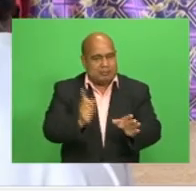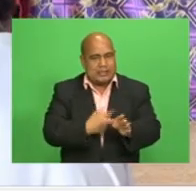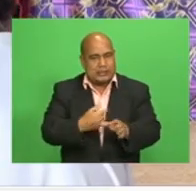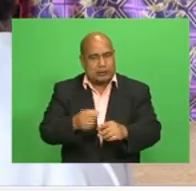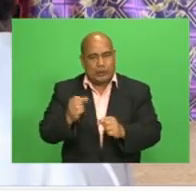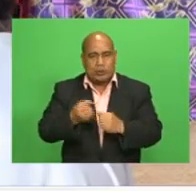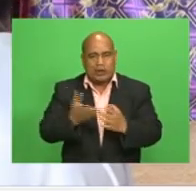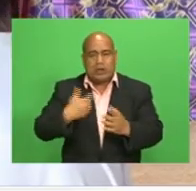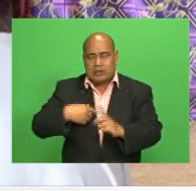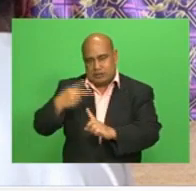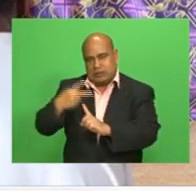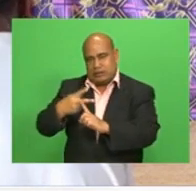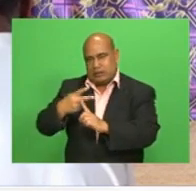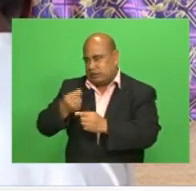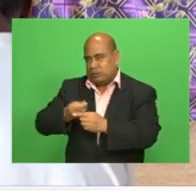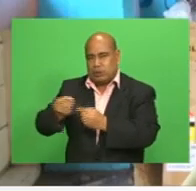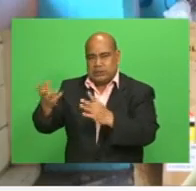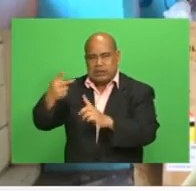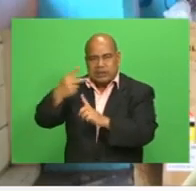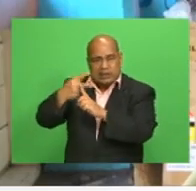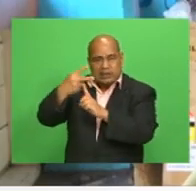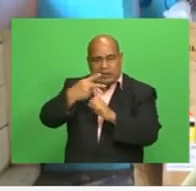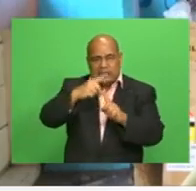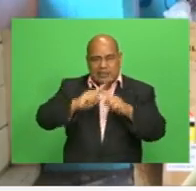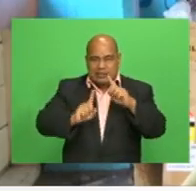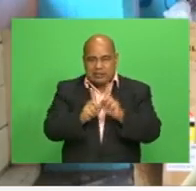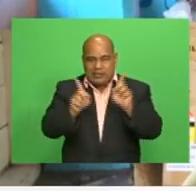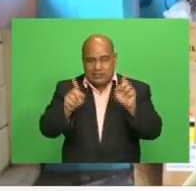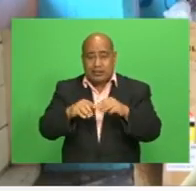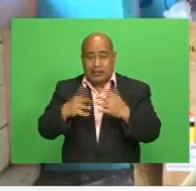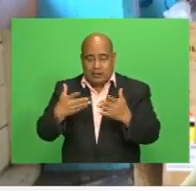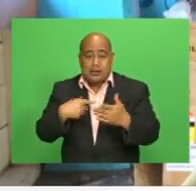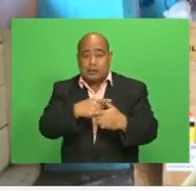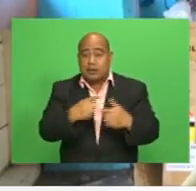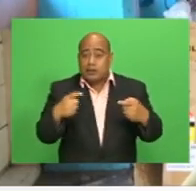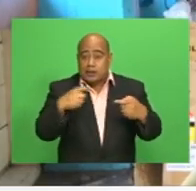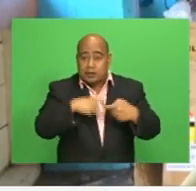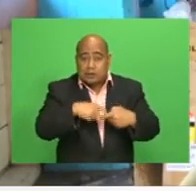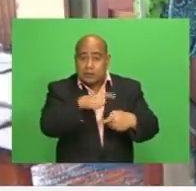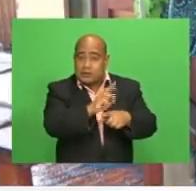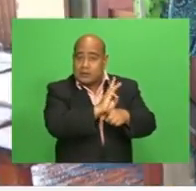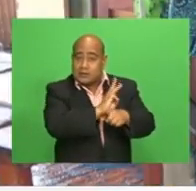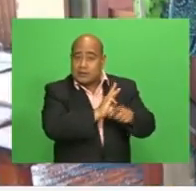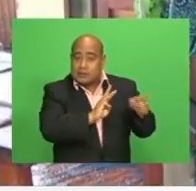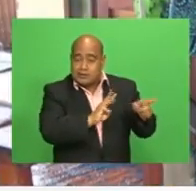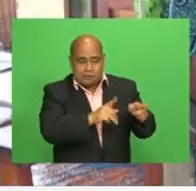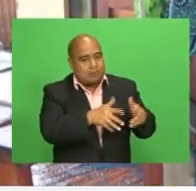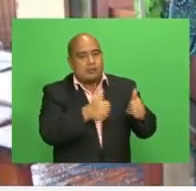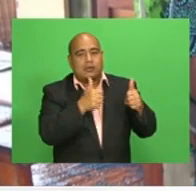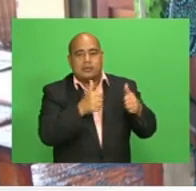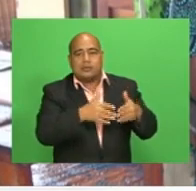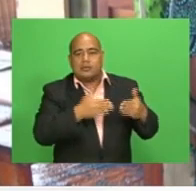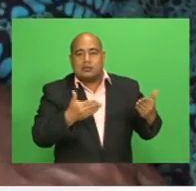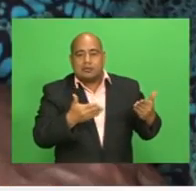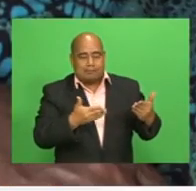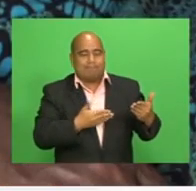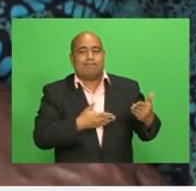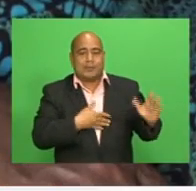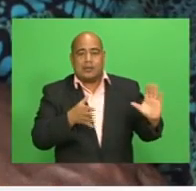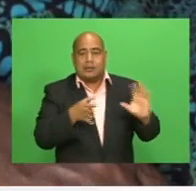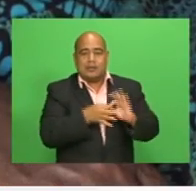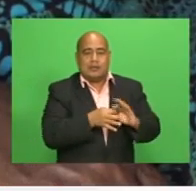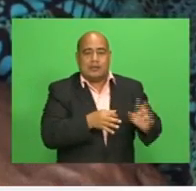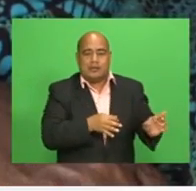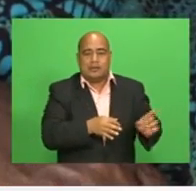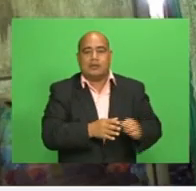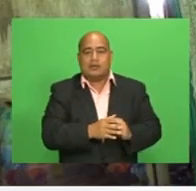and some of us thought we do not have the connection to Walesi, but that's been proven otherwise today. For Setaita Ratei, it was always her wish